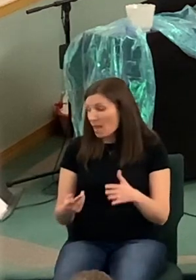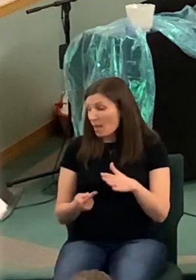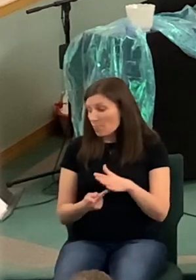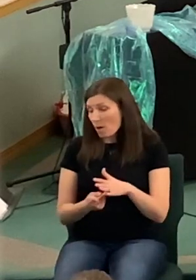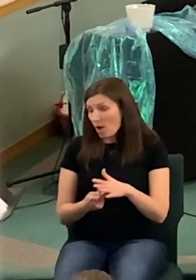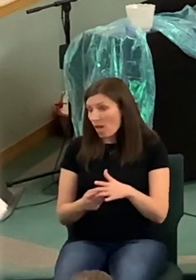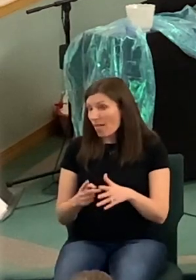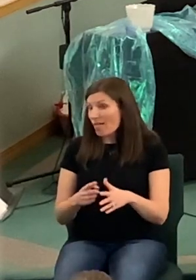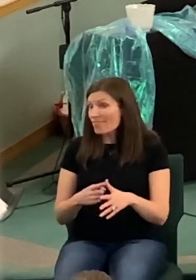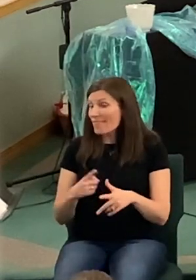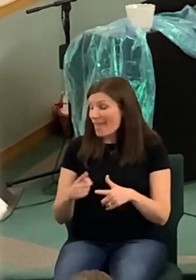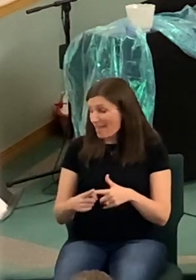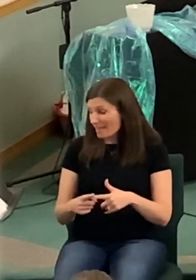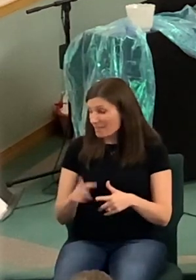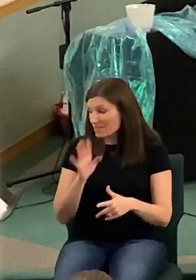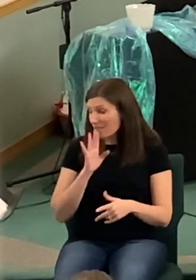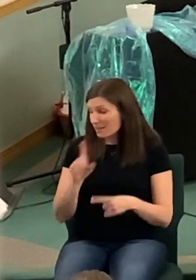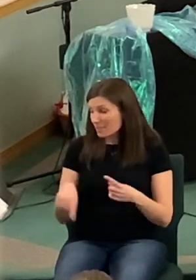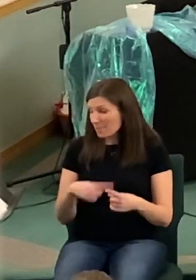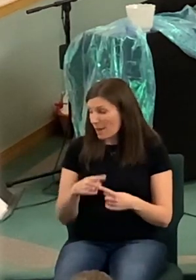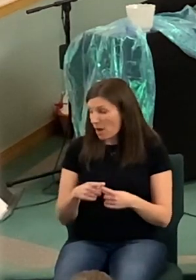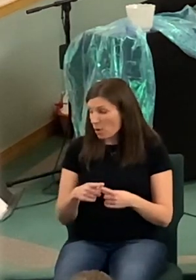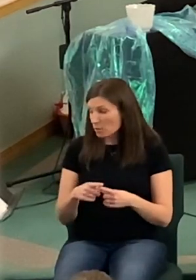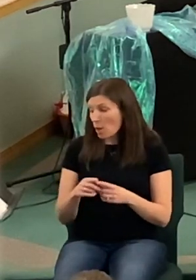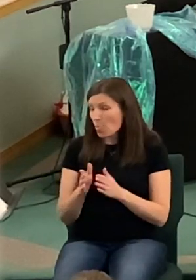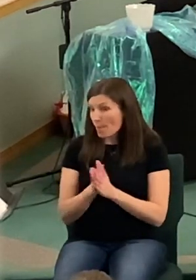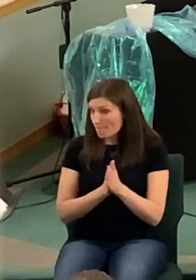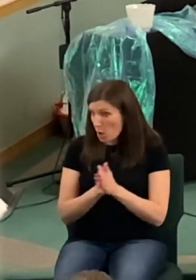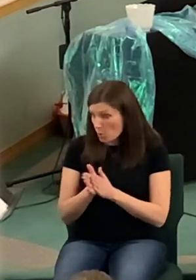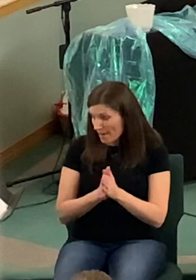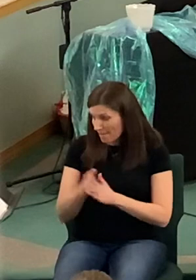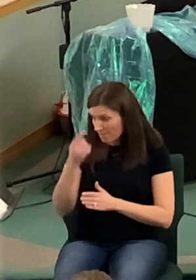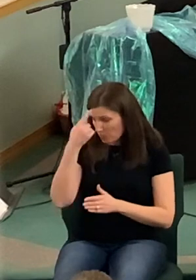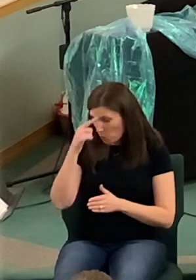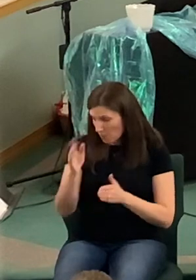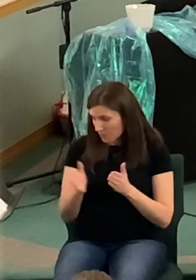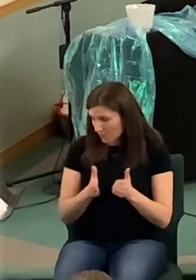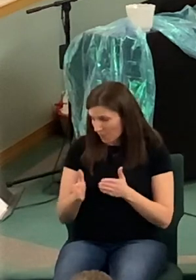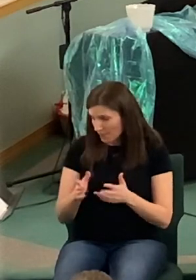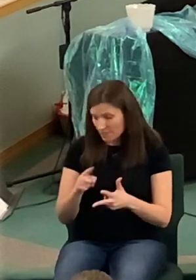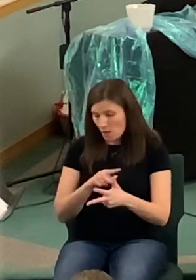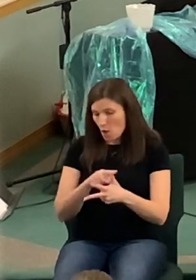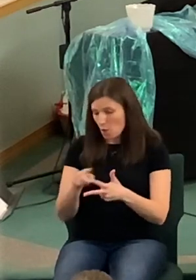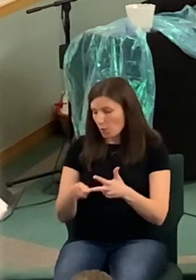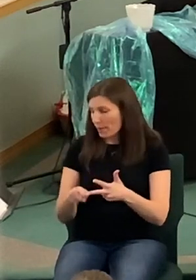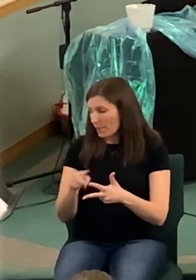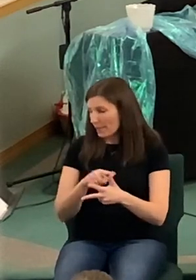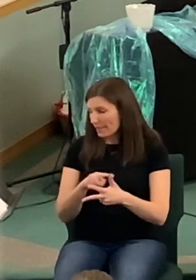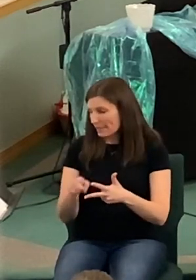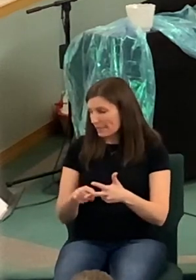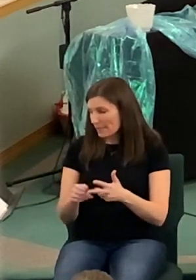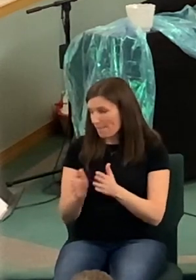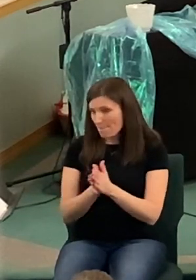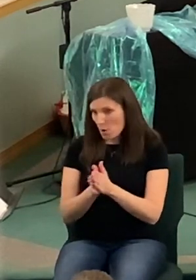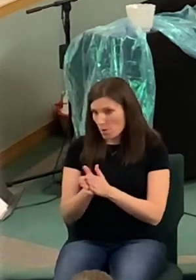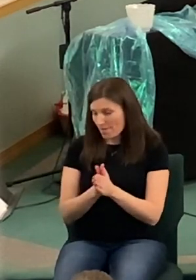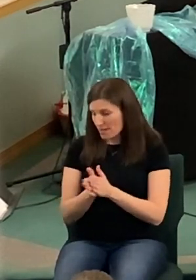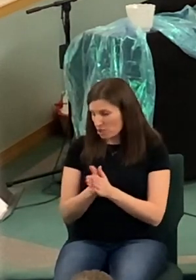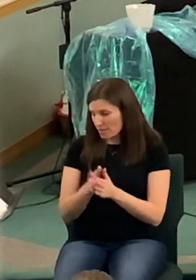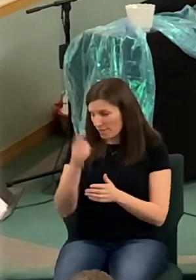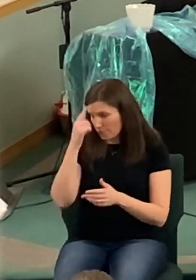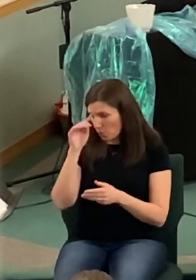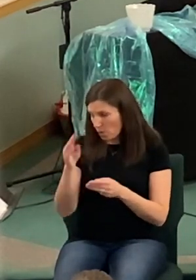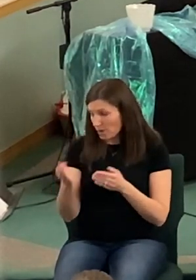and then he gives the motive for this service. And he gives three reasons, three motivations